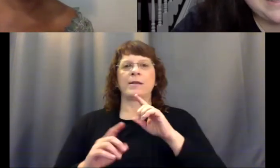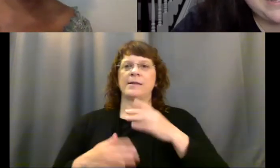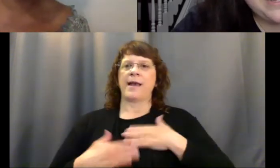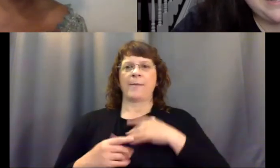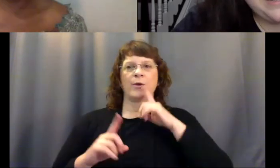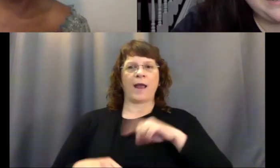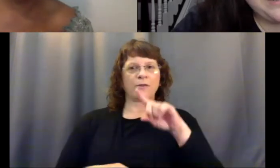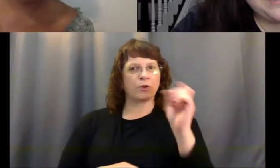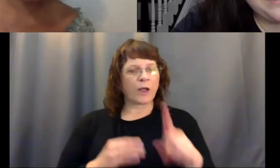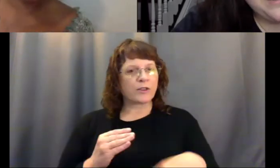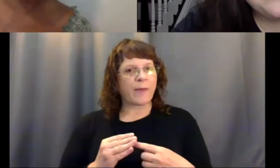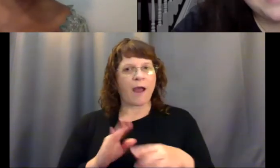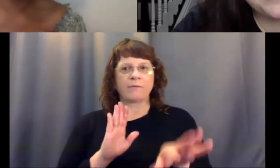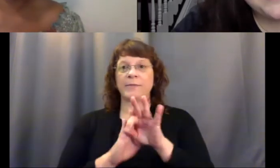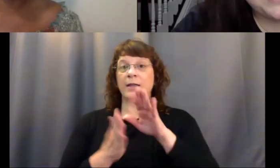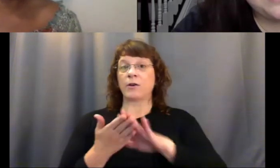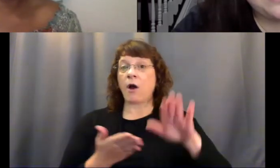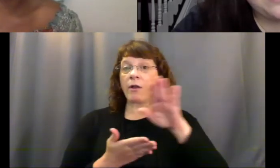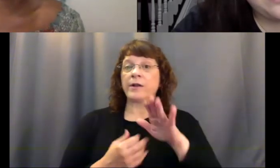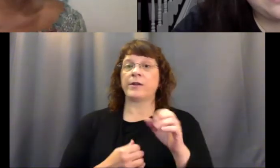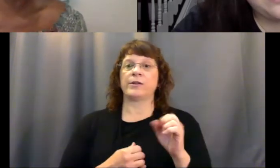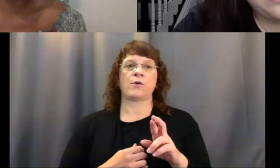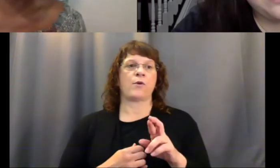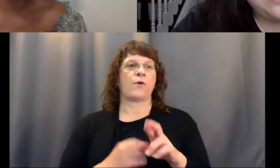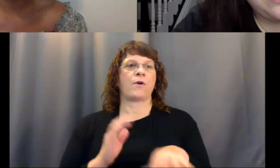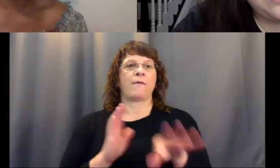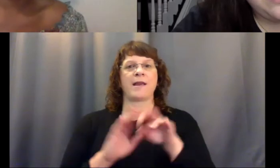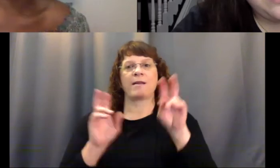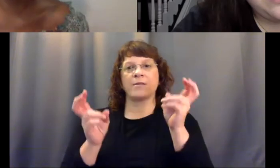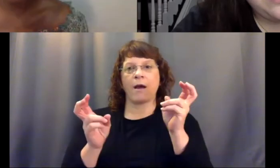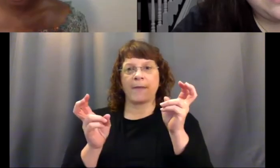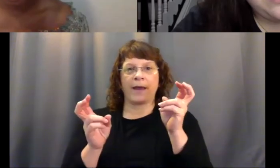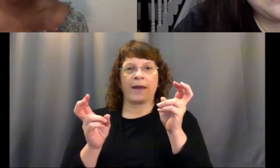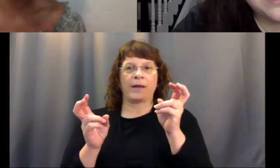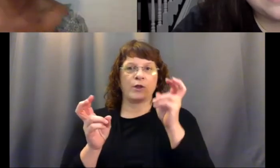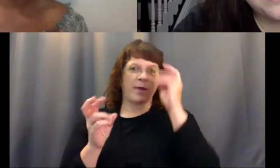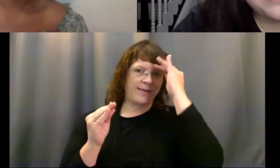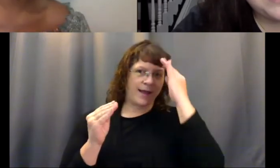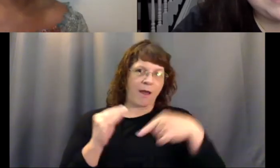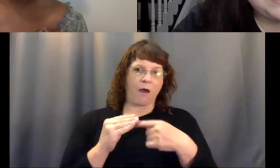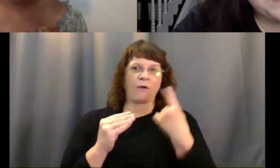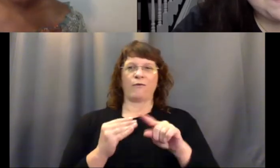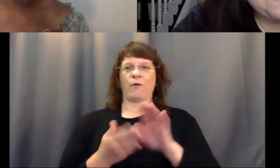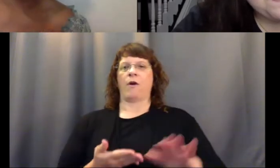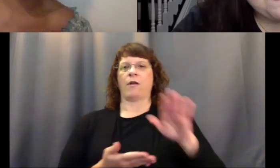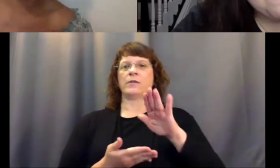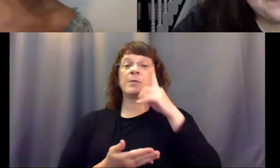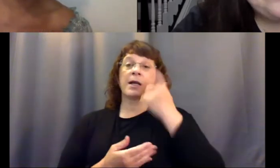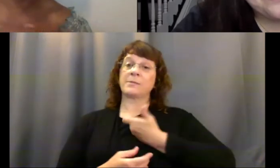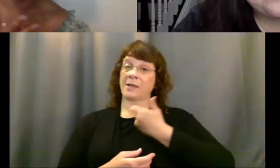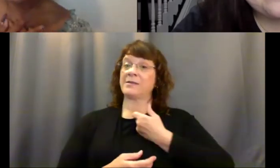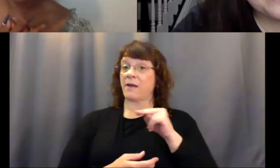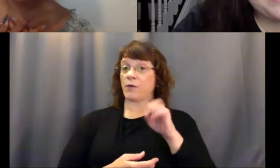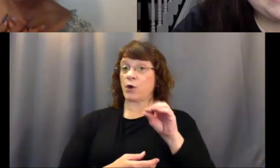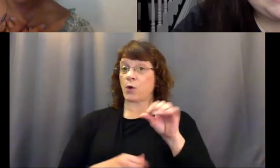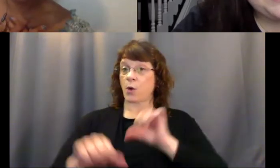about choosing colleges or choosing a topic to think about in college, because although I am a neuroscientist and